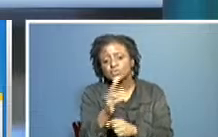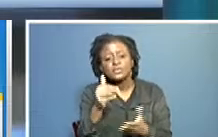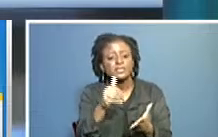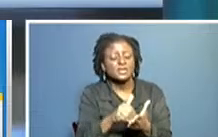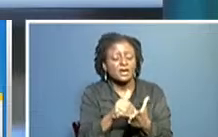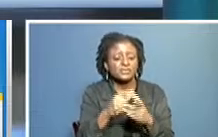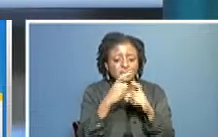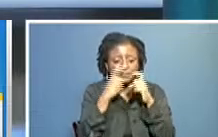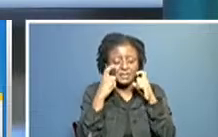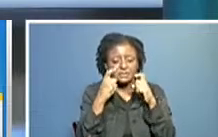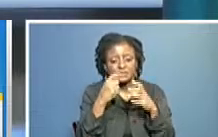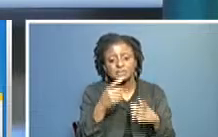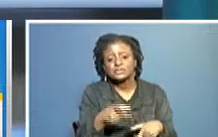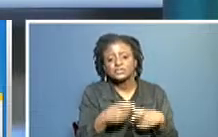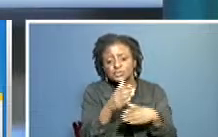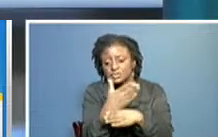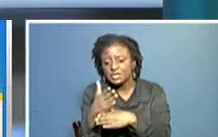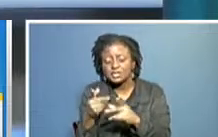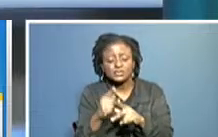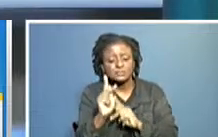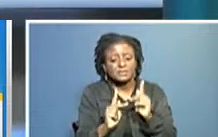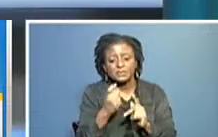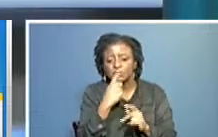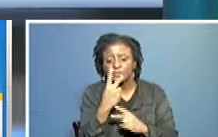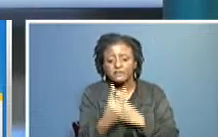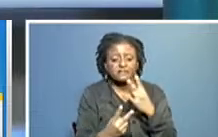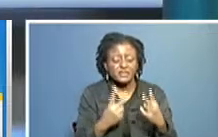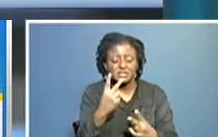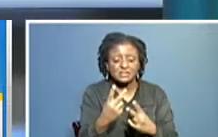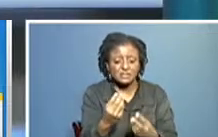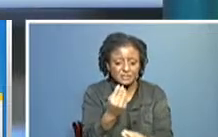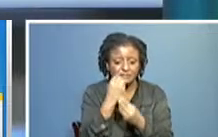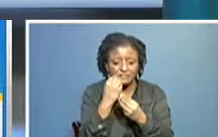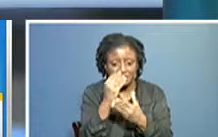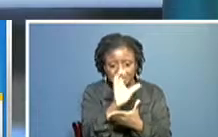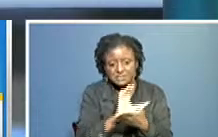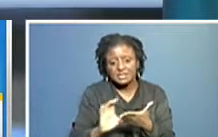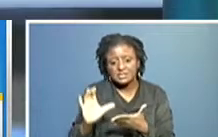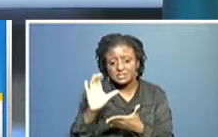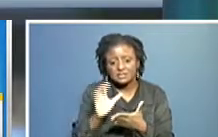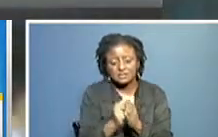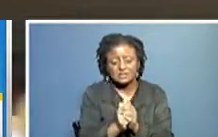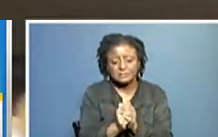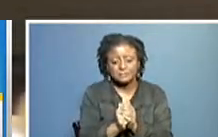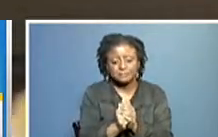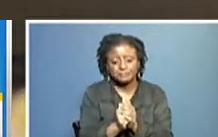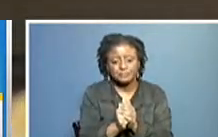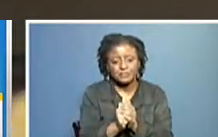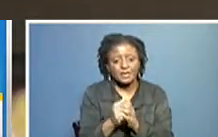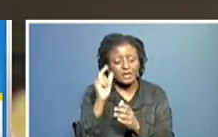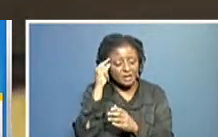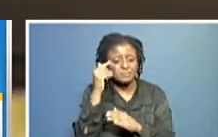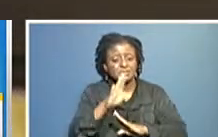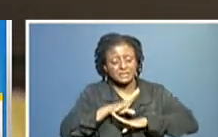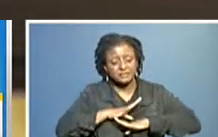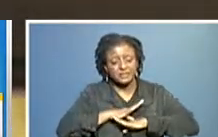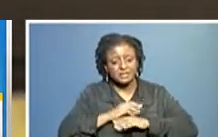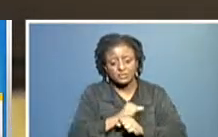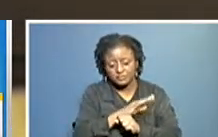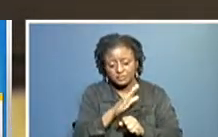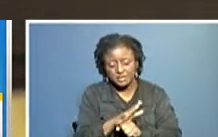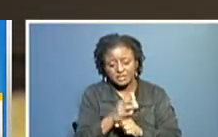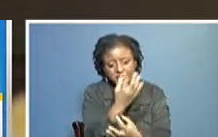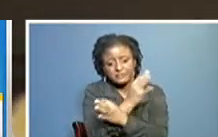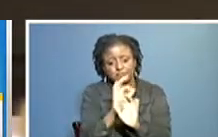masks to be given out to people who visit those feeding centers. Meantime, the government is satisfied that its COVID-19